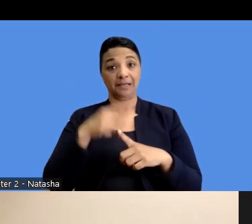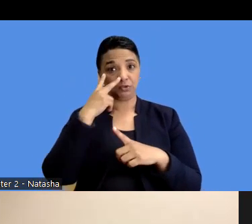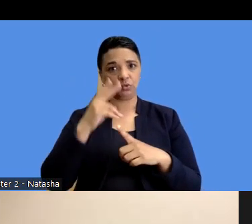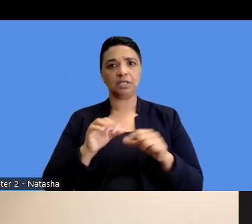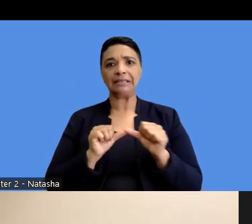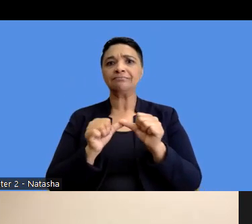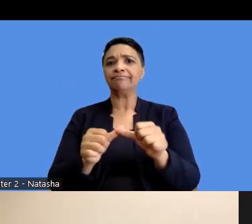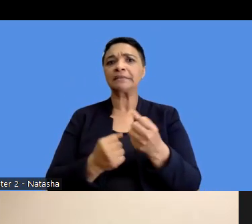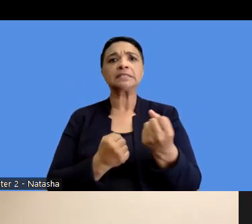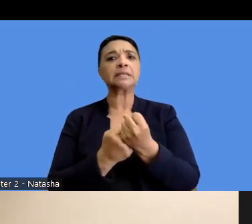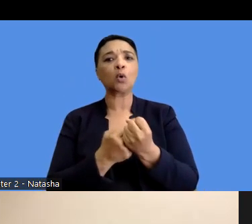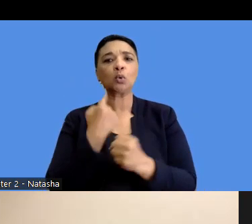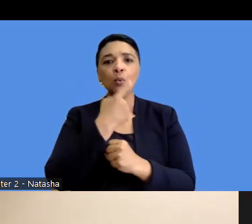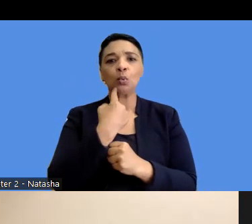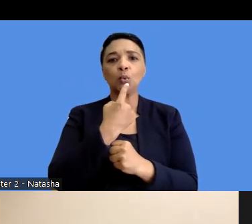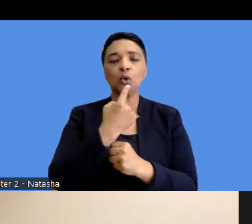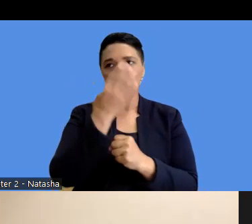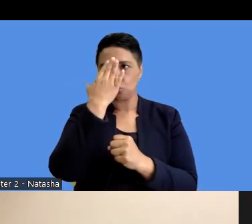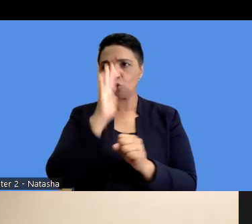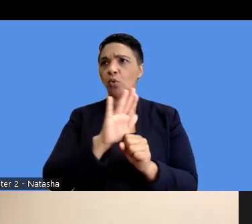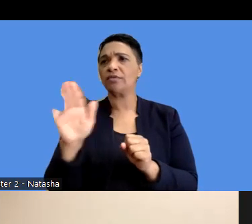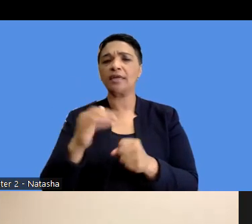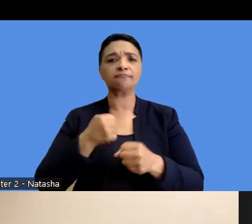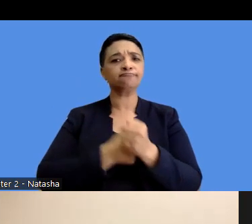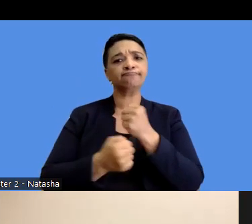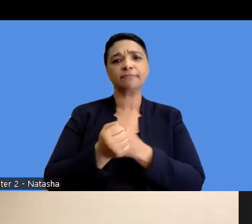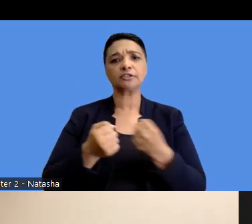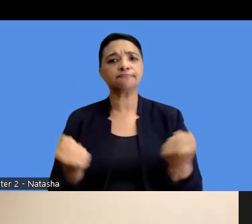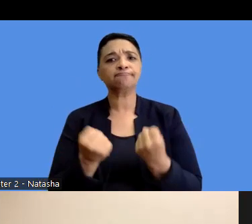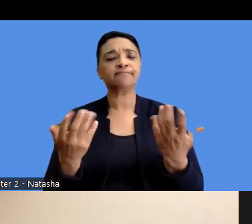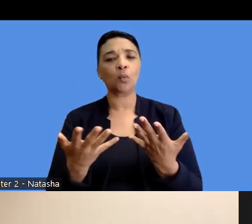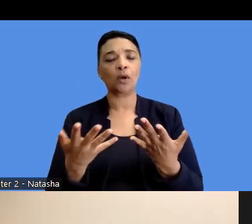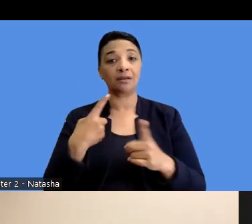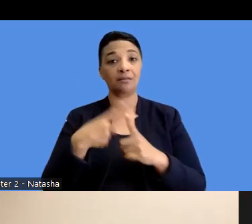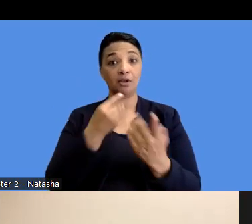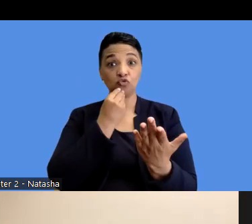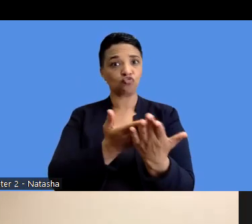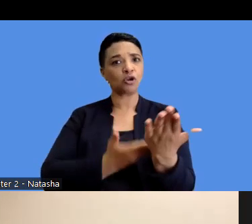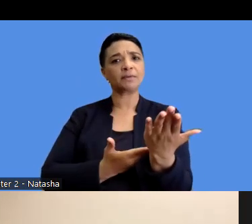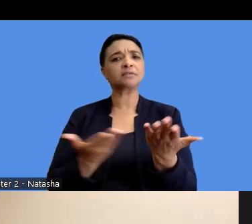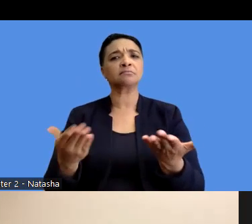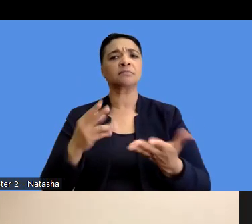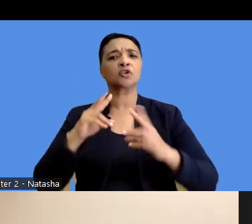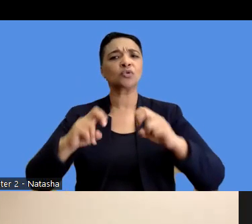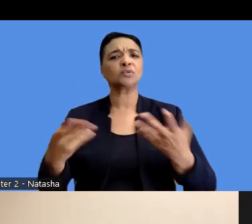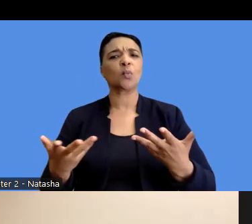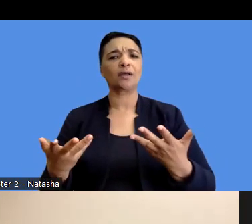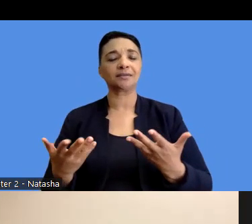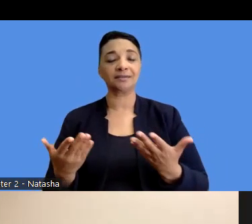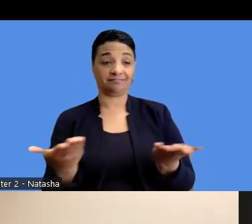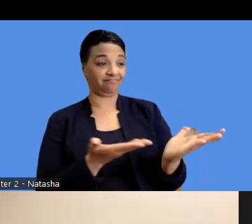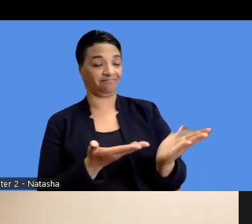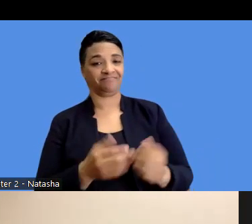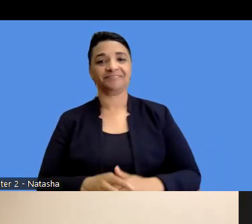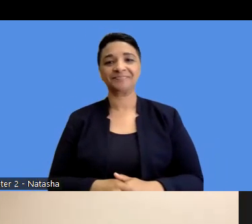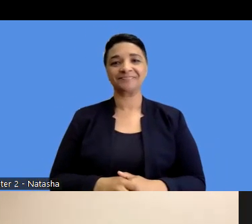supporting them, and what is their structure, and so on? And any recommendation came out from this study? The floor is yours. Thank you very